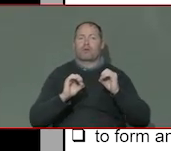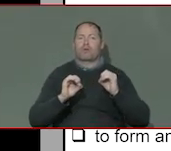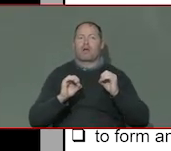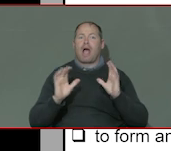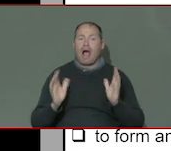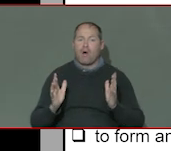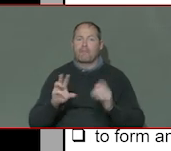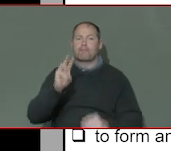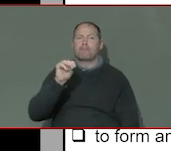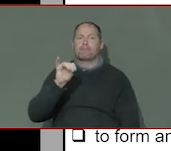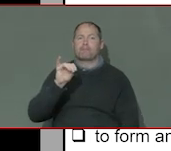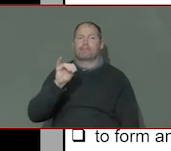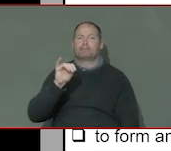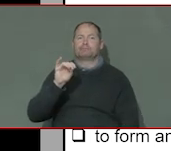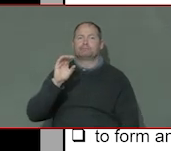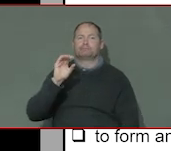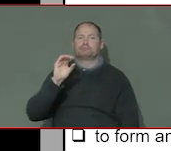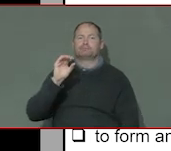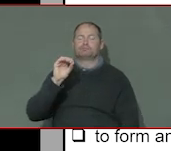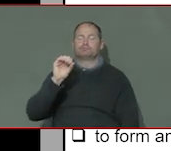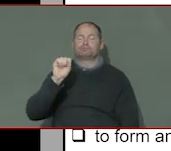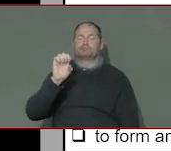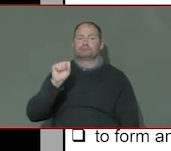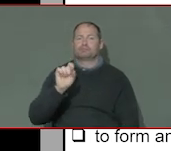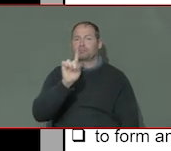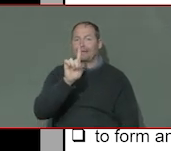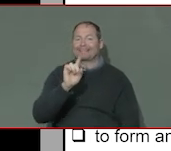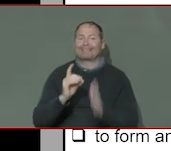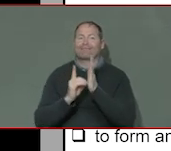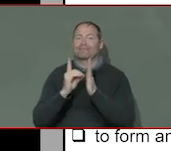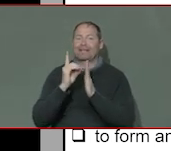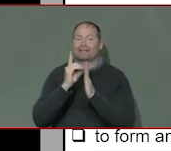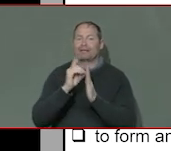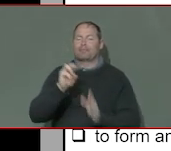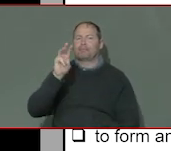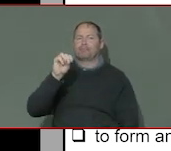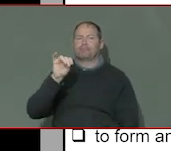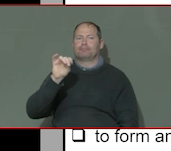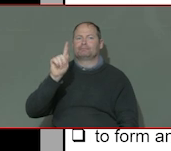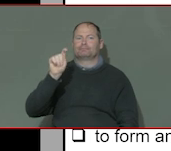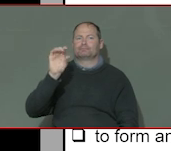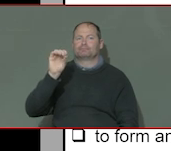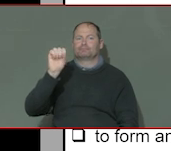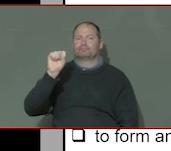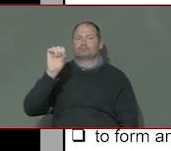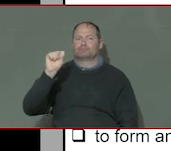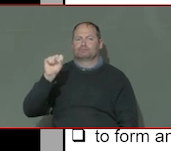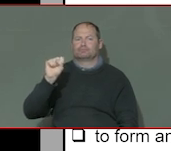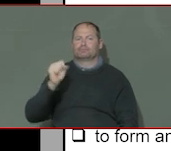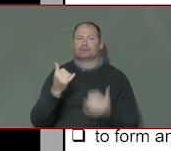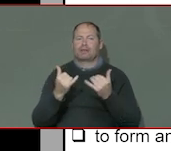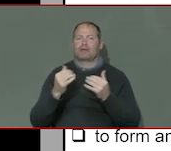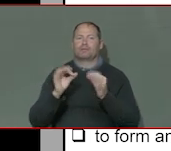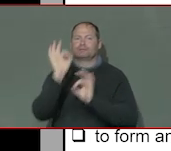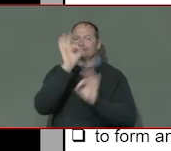you want to grow and develop, we use mitosis. Make sure that you know the ball of cells is called the marula. This